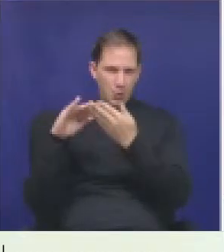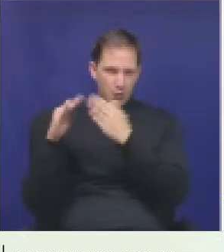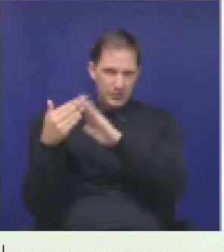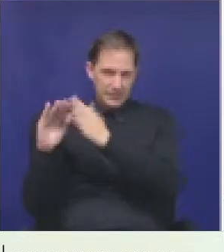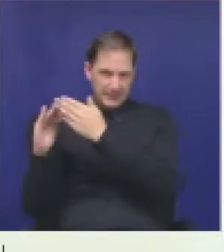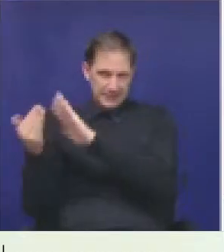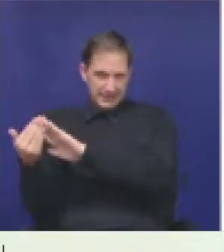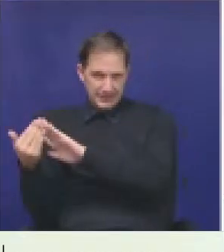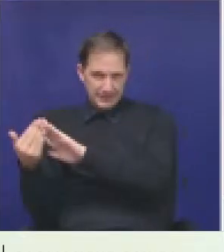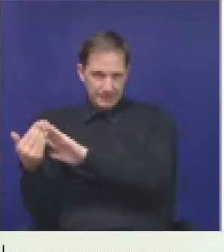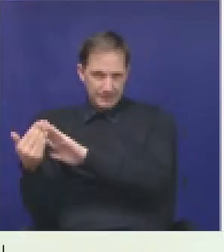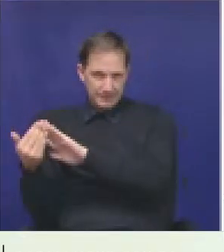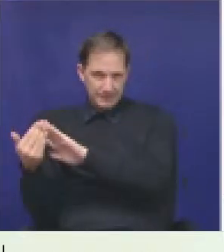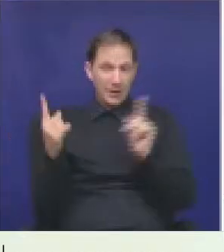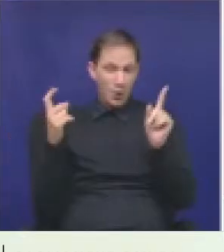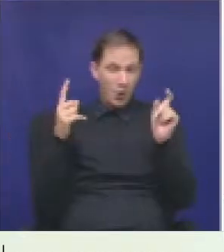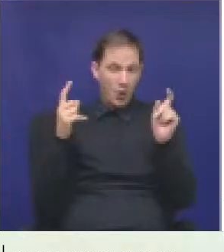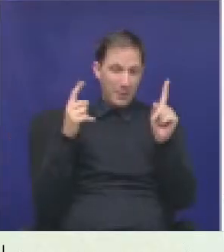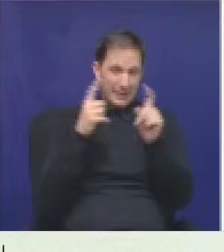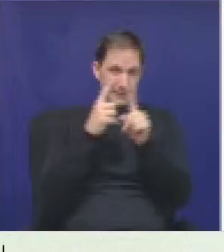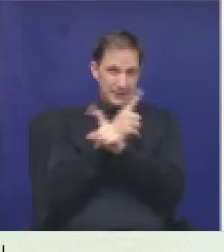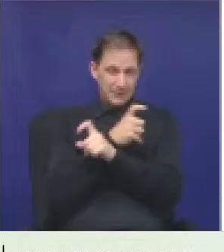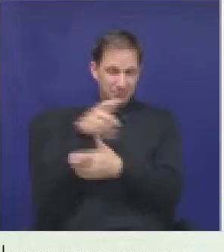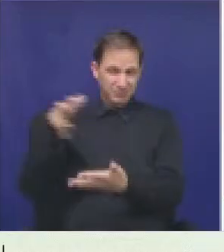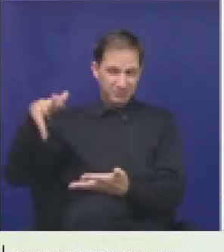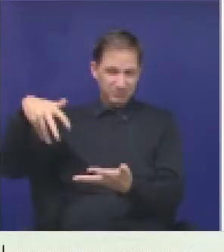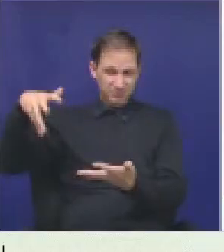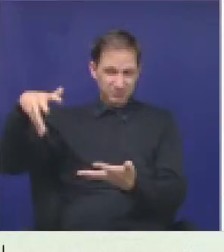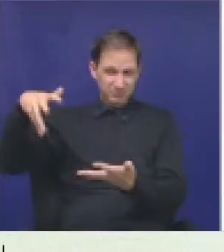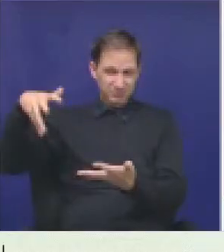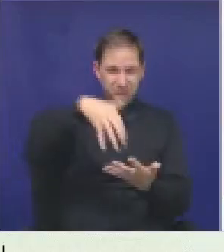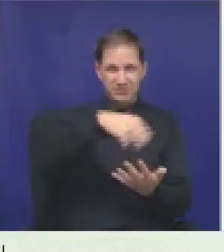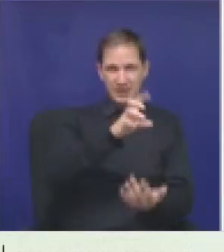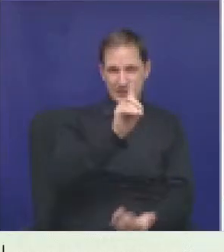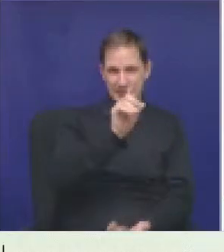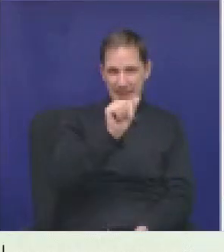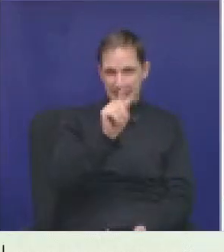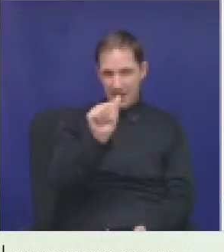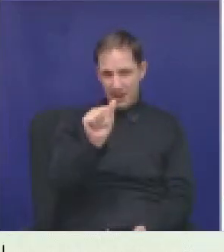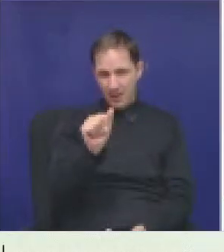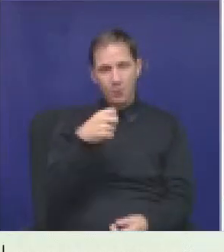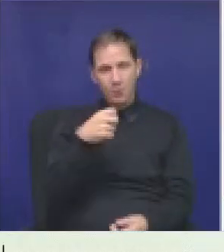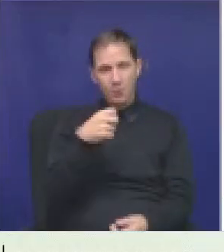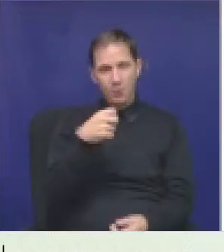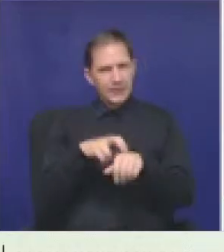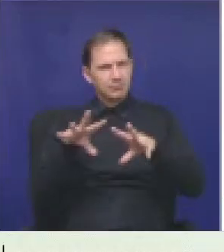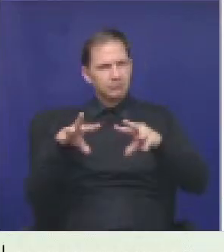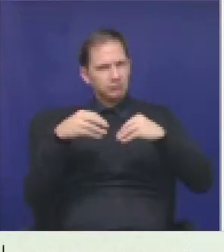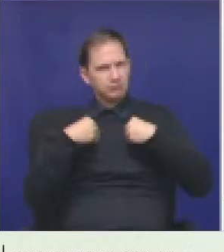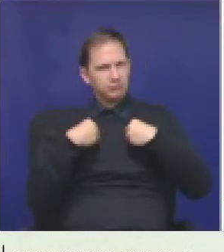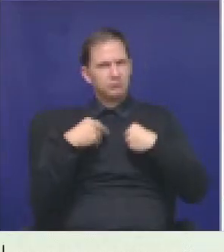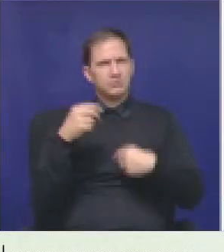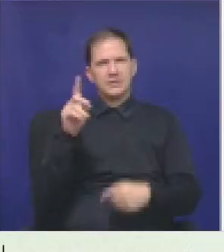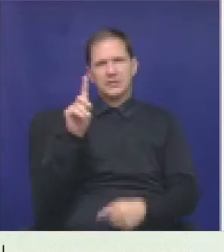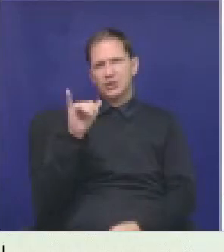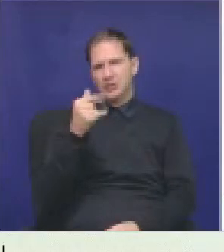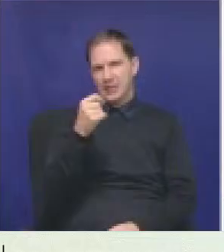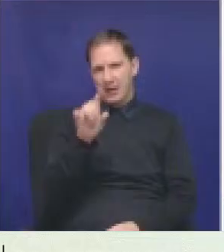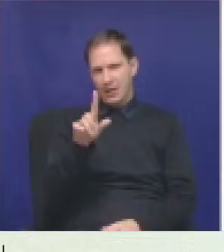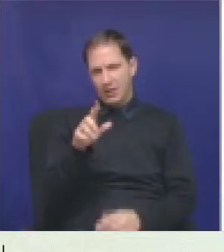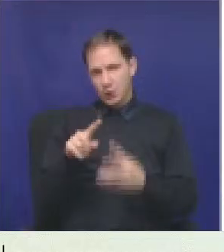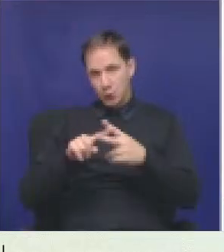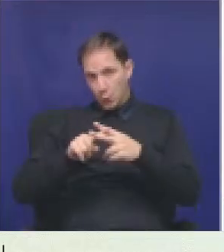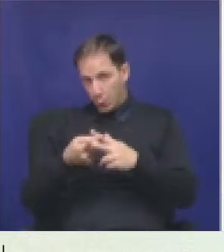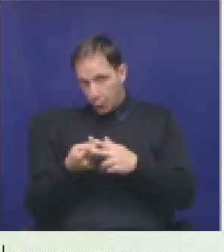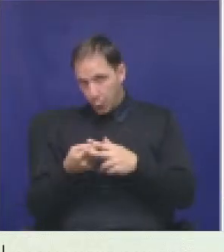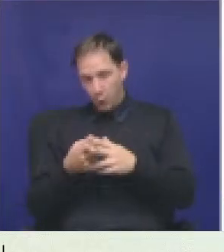complexity of collecting data. In this environment, we must adapt by embracing digital tools, investing in data literacy among our people,